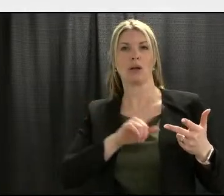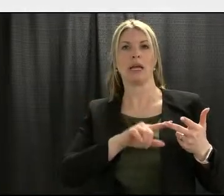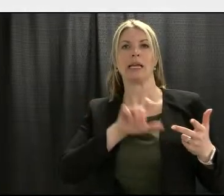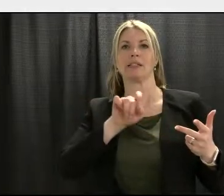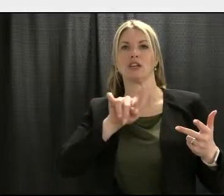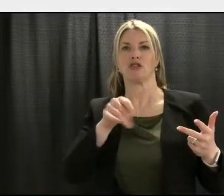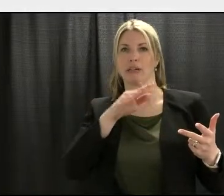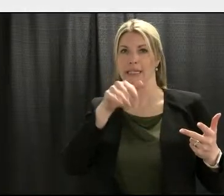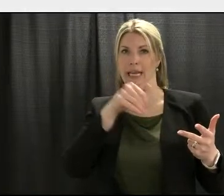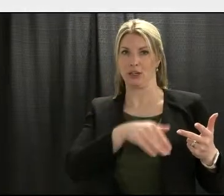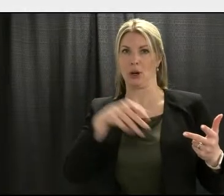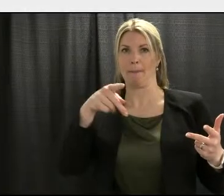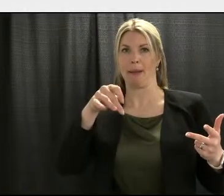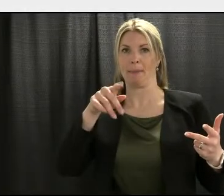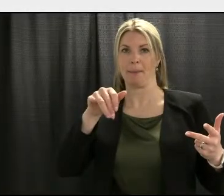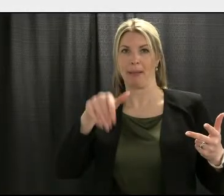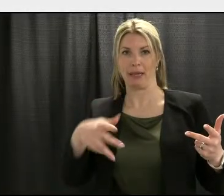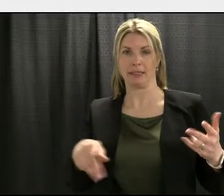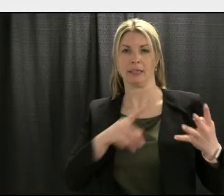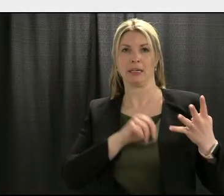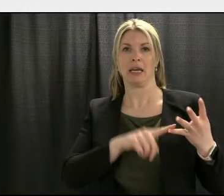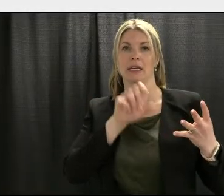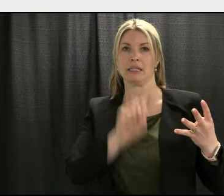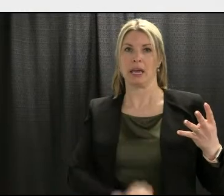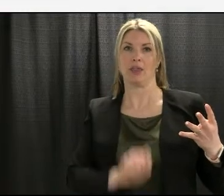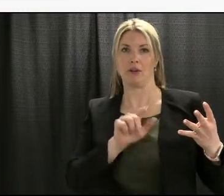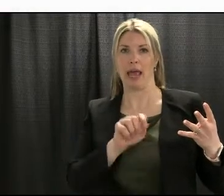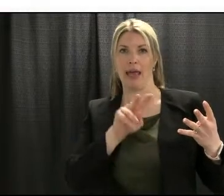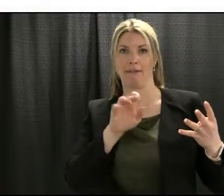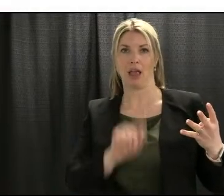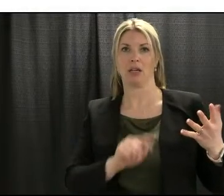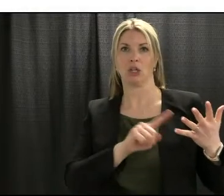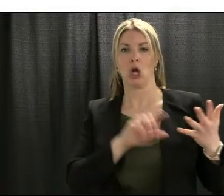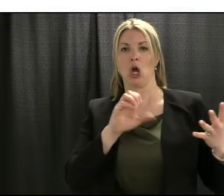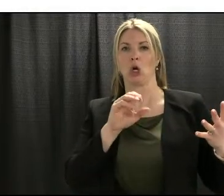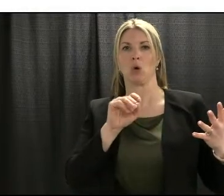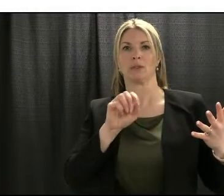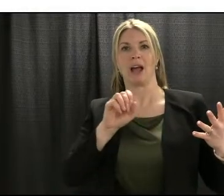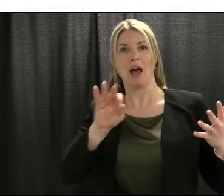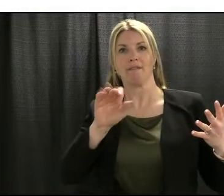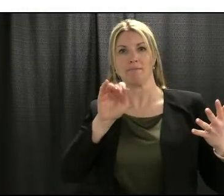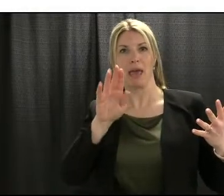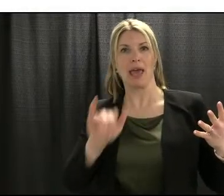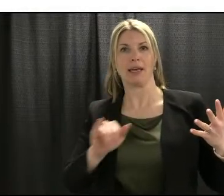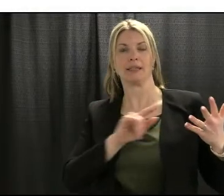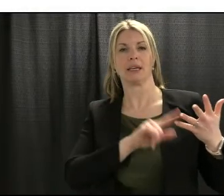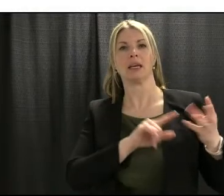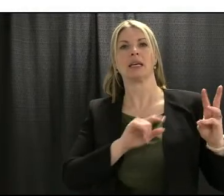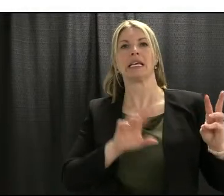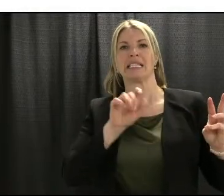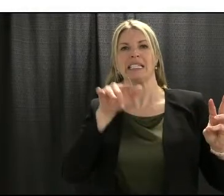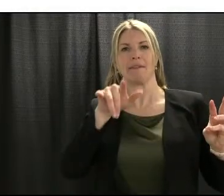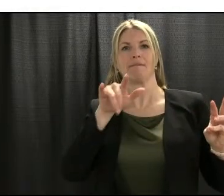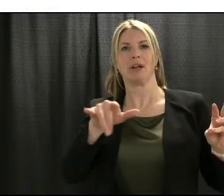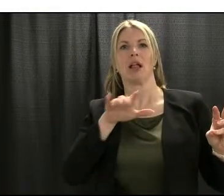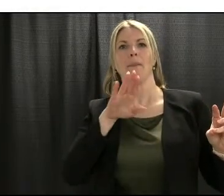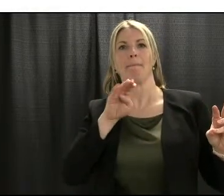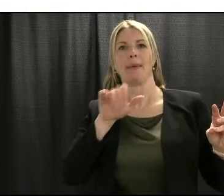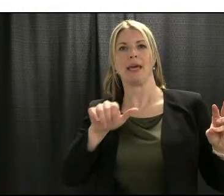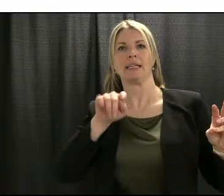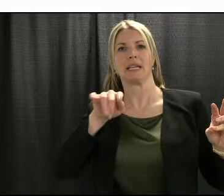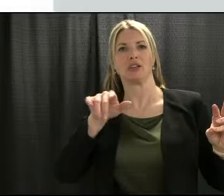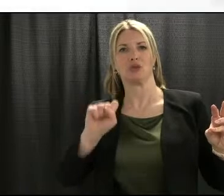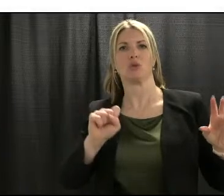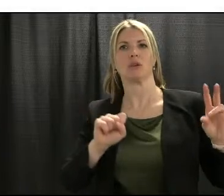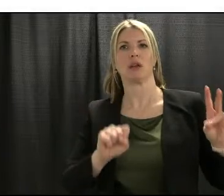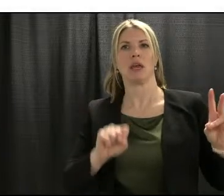at Pippi Place, Southern Avalon, Coast of Bays, Stephenville, Bay St. George, and Northern Peninsula